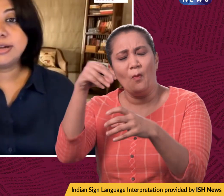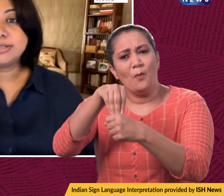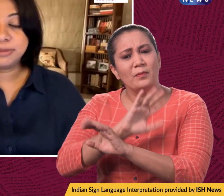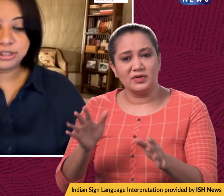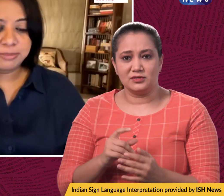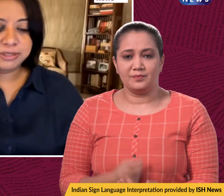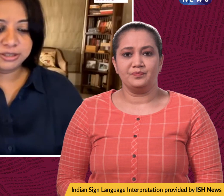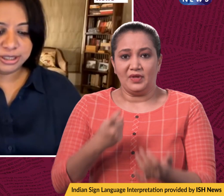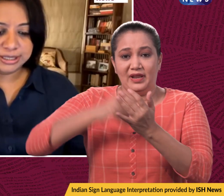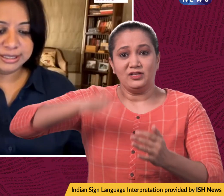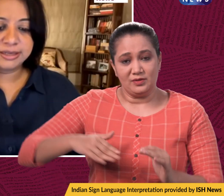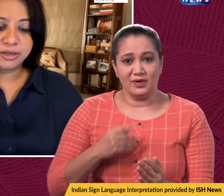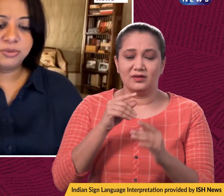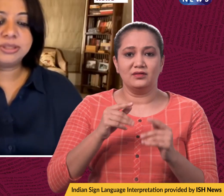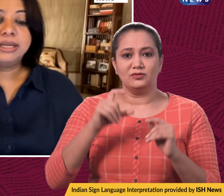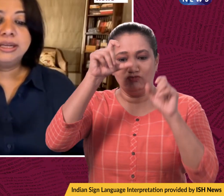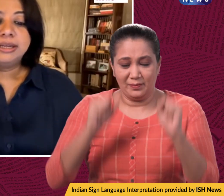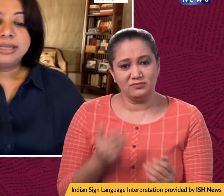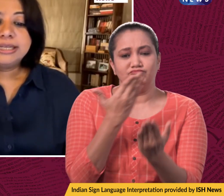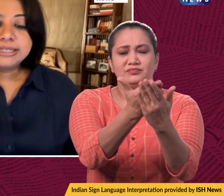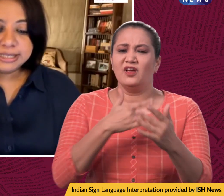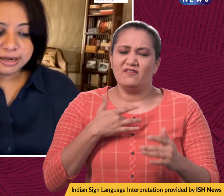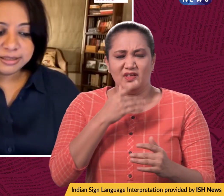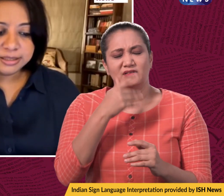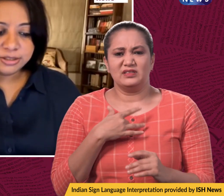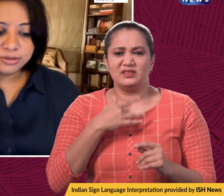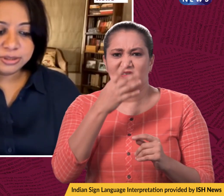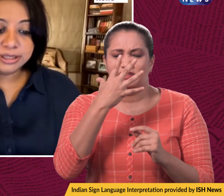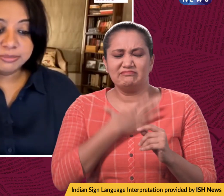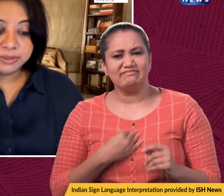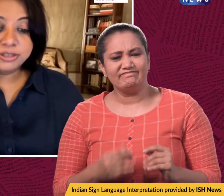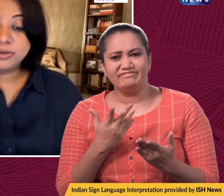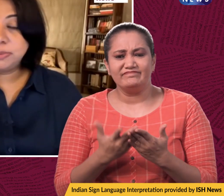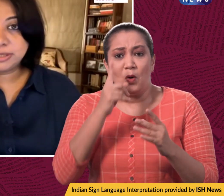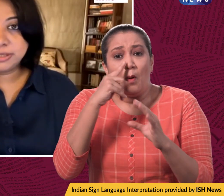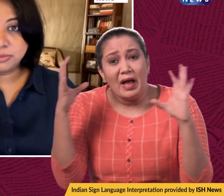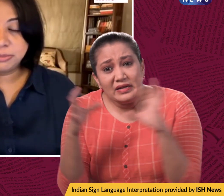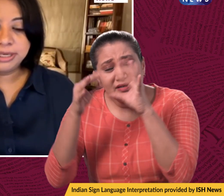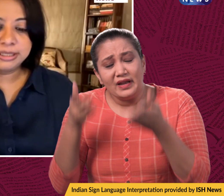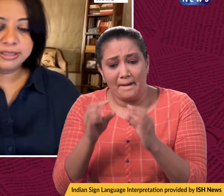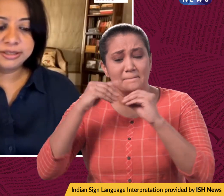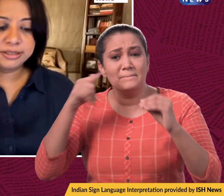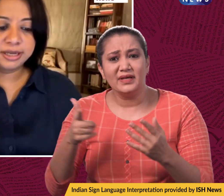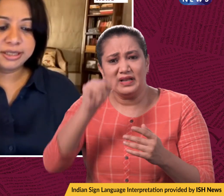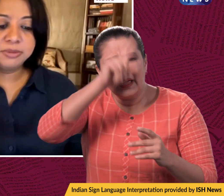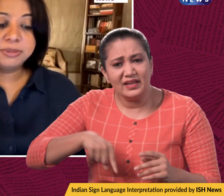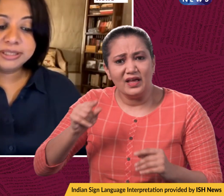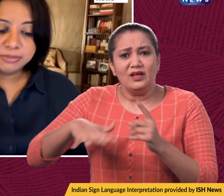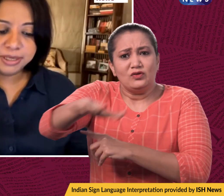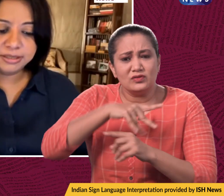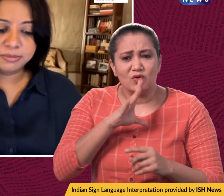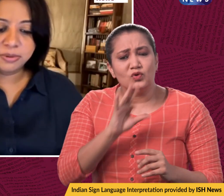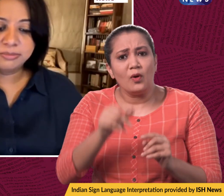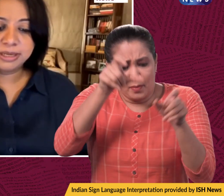to the Rajya Sabha chairperson, she has said, and I quote, "It is disheartening to note that a bill so pertinent to women and the Indian society will